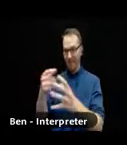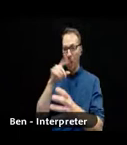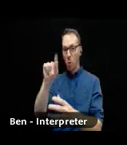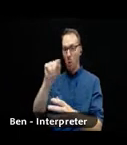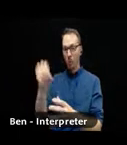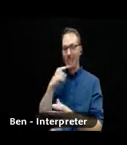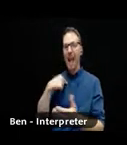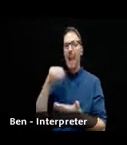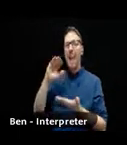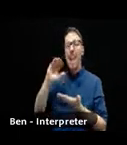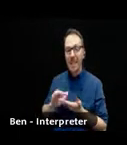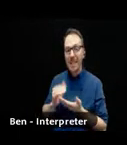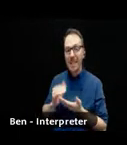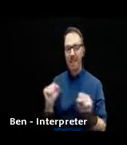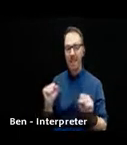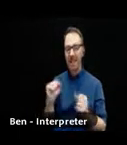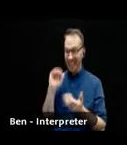less safe,